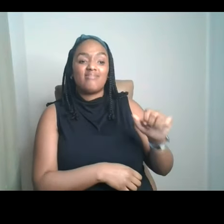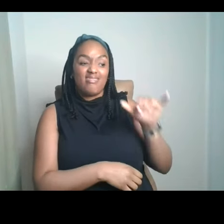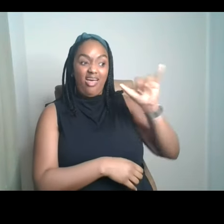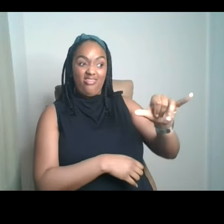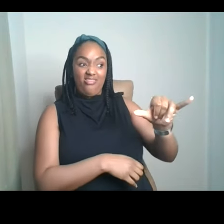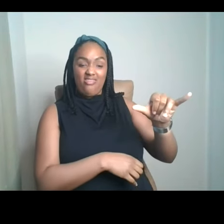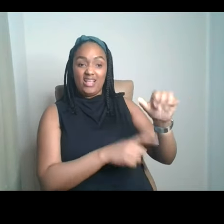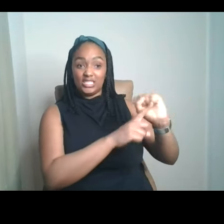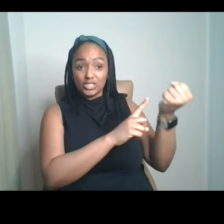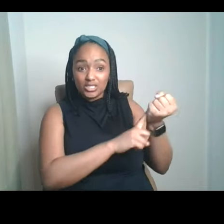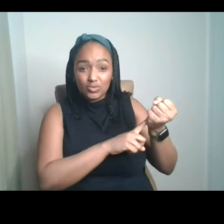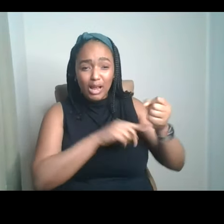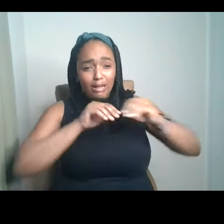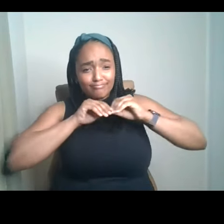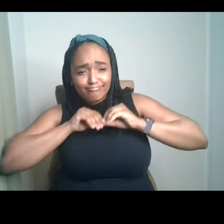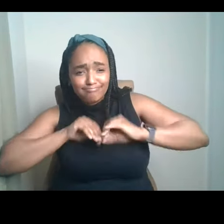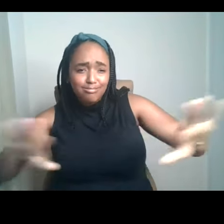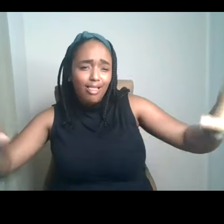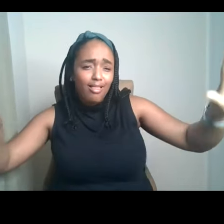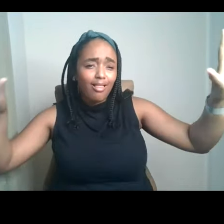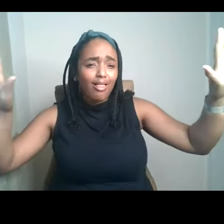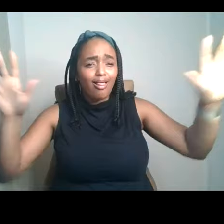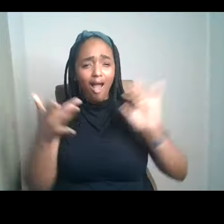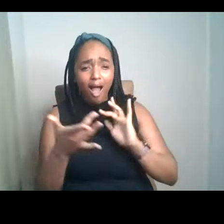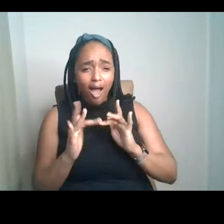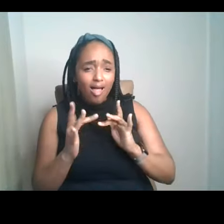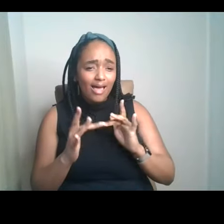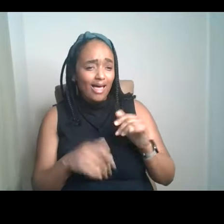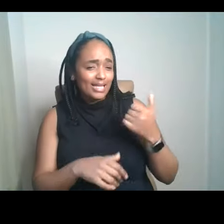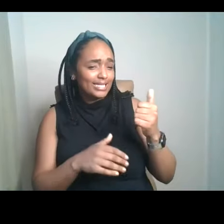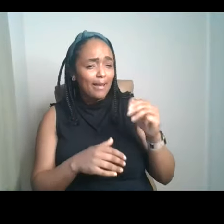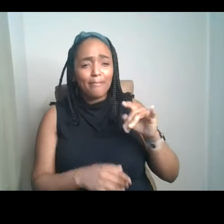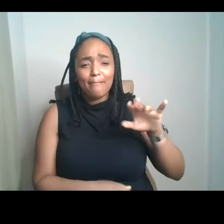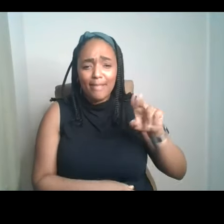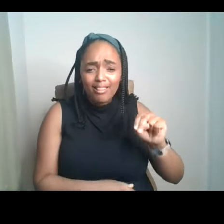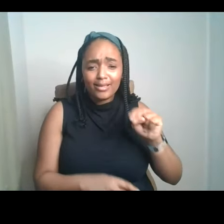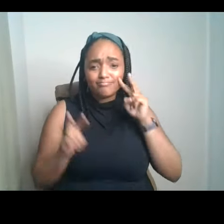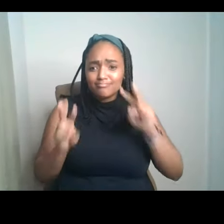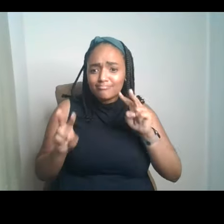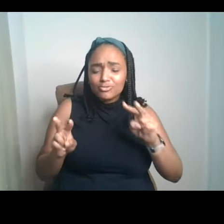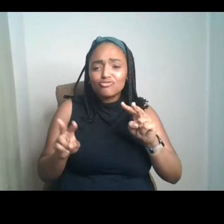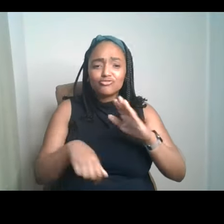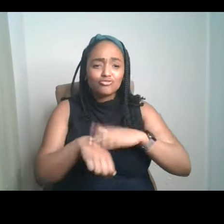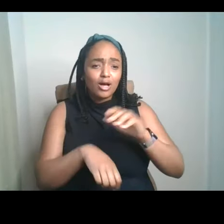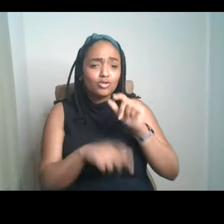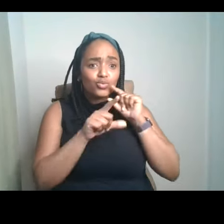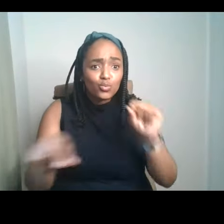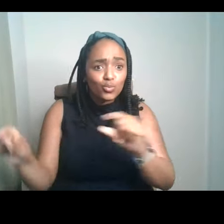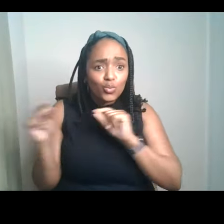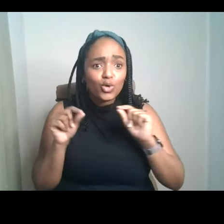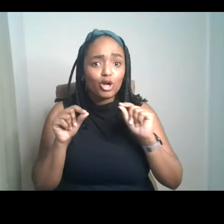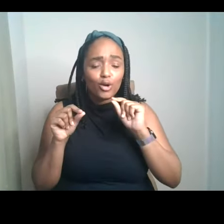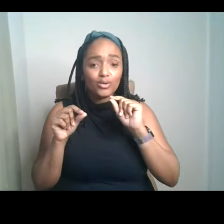2019. And that it got like 10 million views on Twitter and was like all over national and international, I think